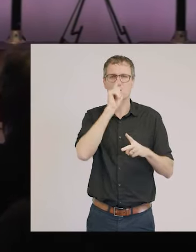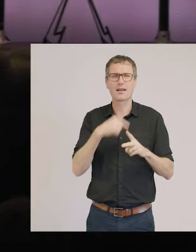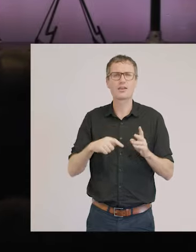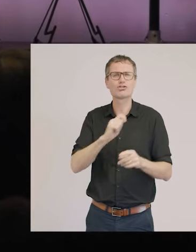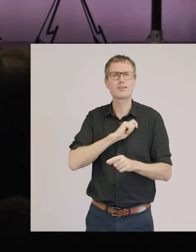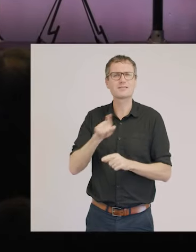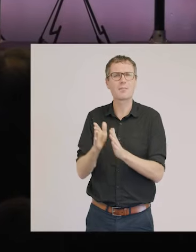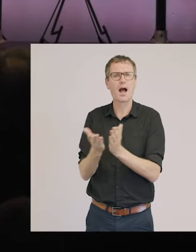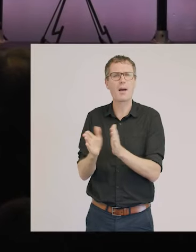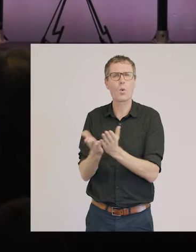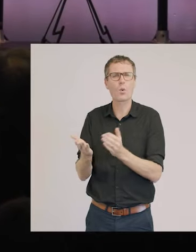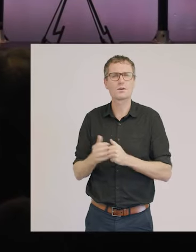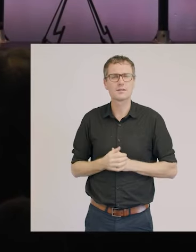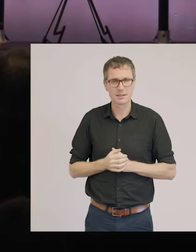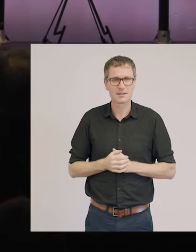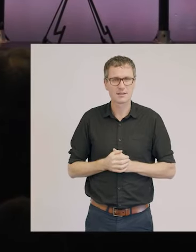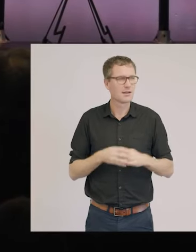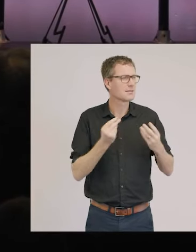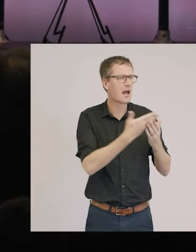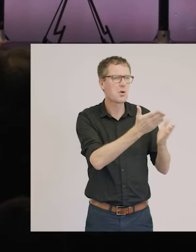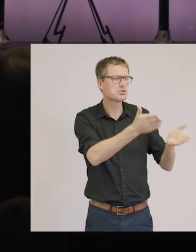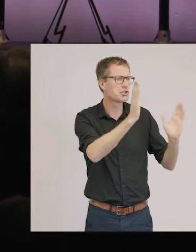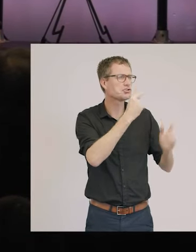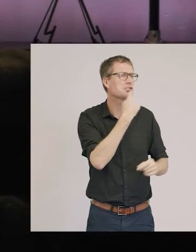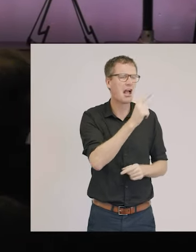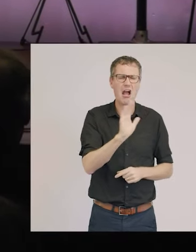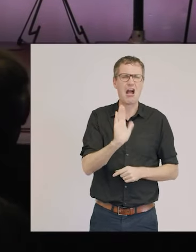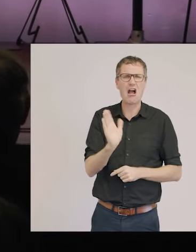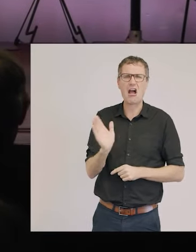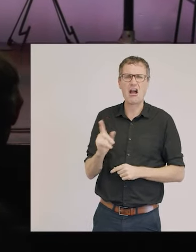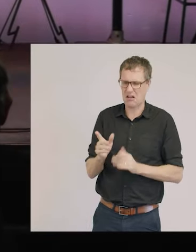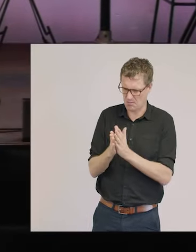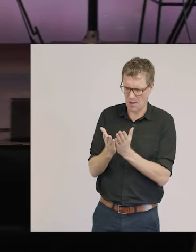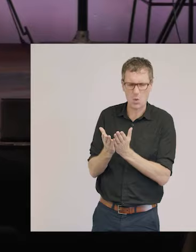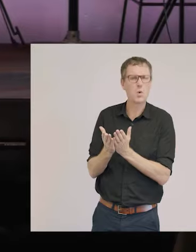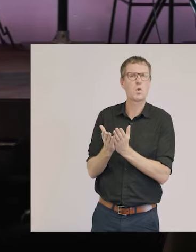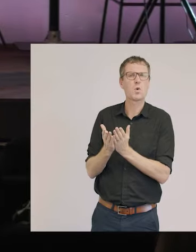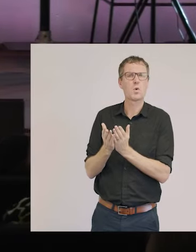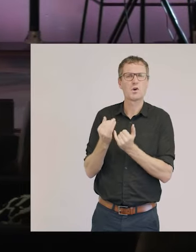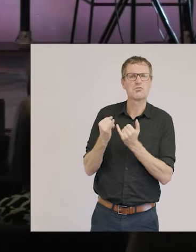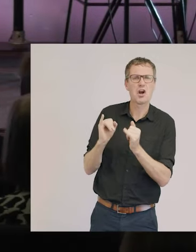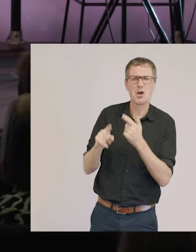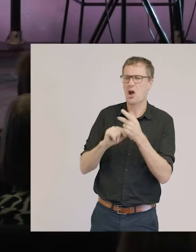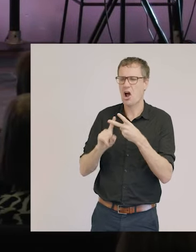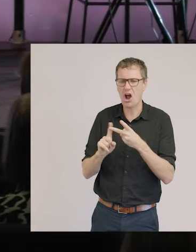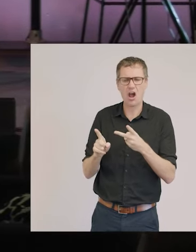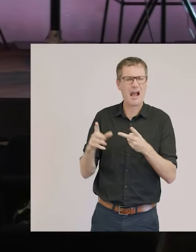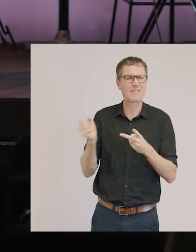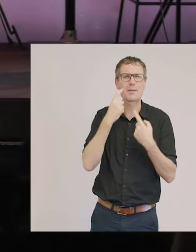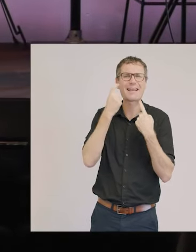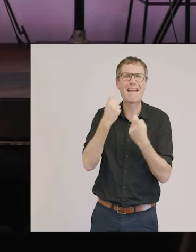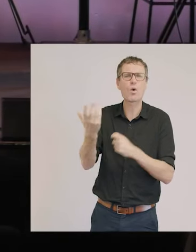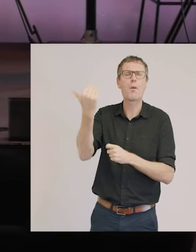we can trust the Bible. We can trust it, folks. I know you can go to some churches and they say, oh, they give you all these ideas why you can't